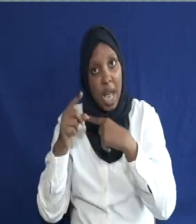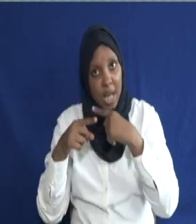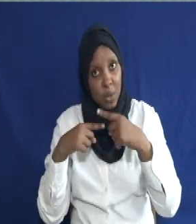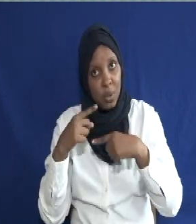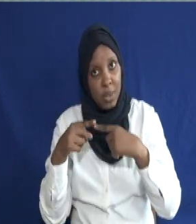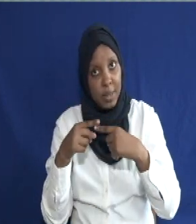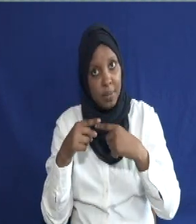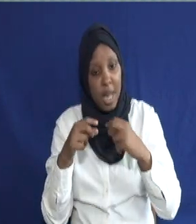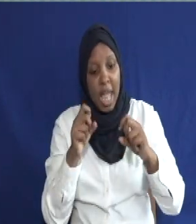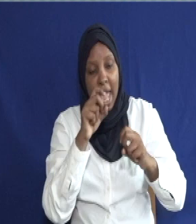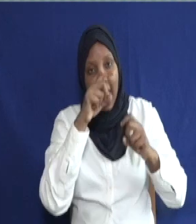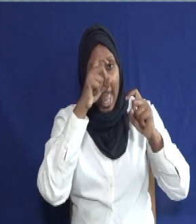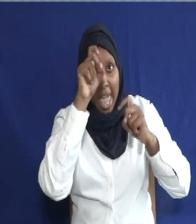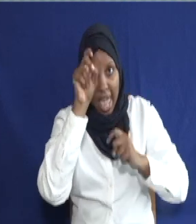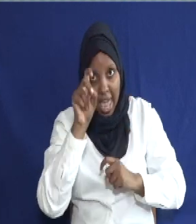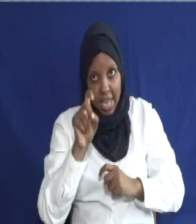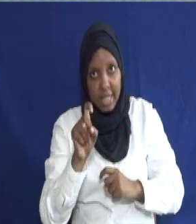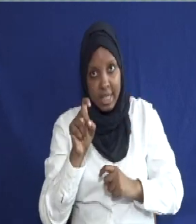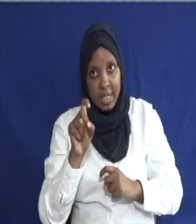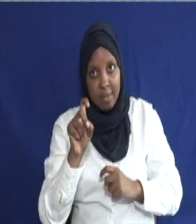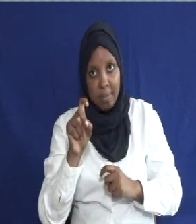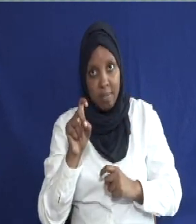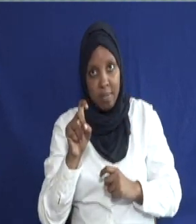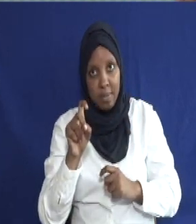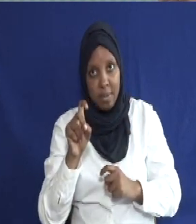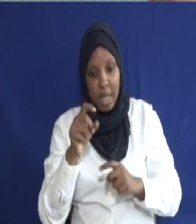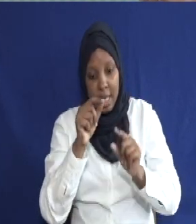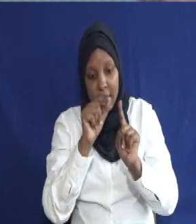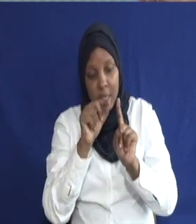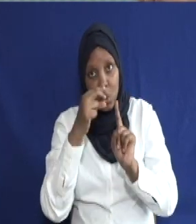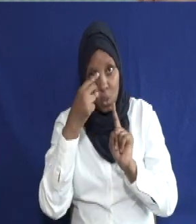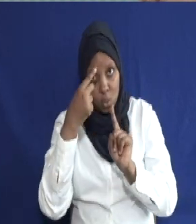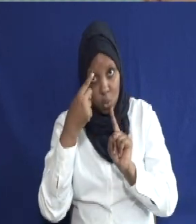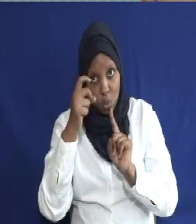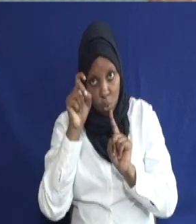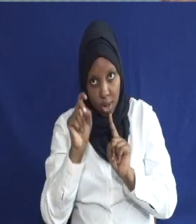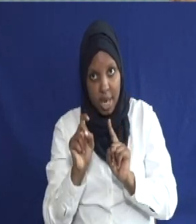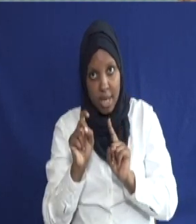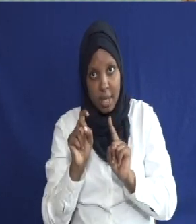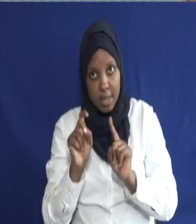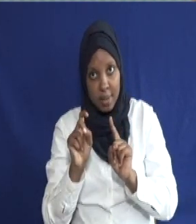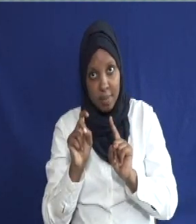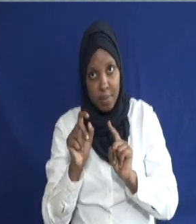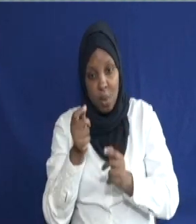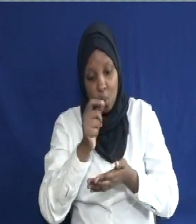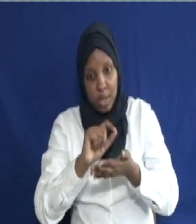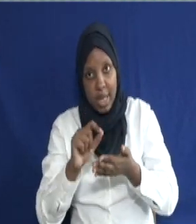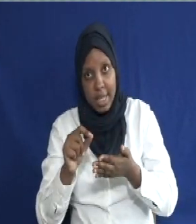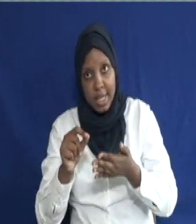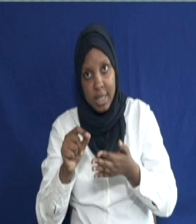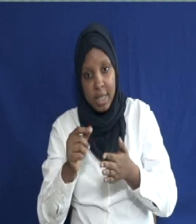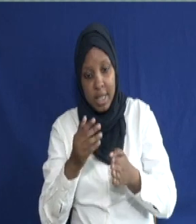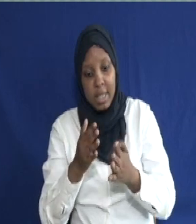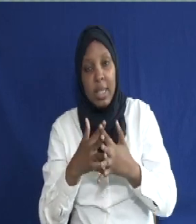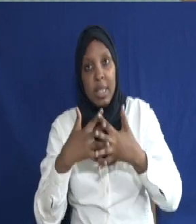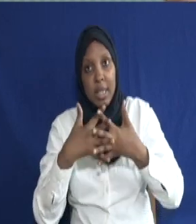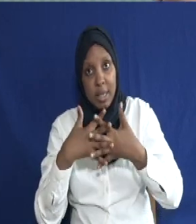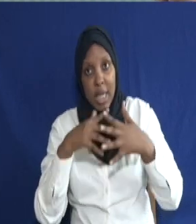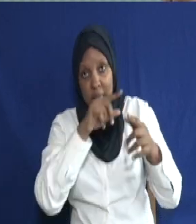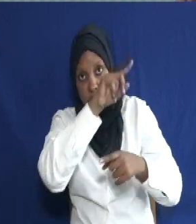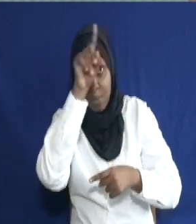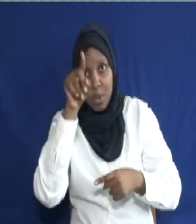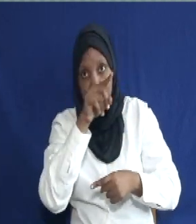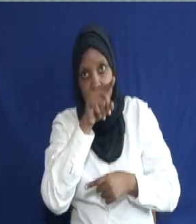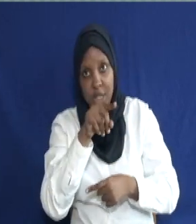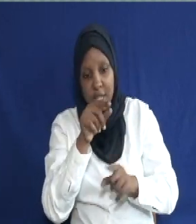going on x squared is equal to, we want to write 9 in exponential form.